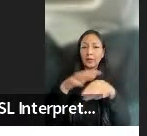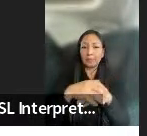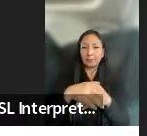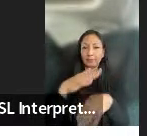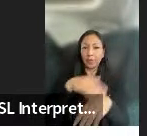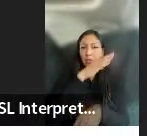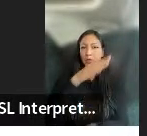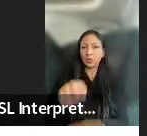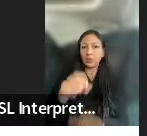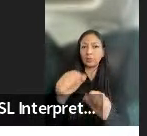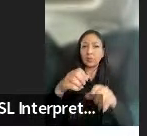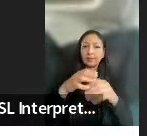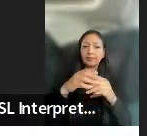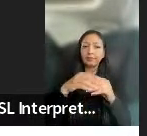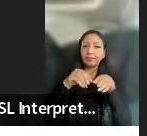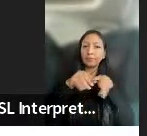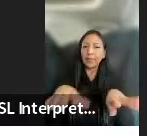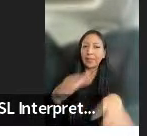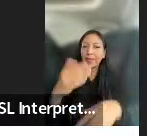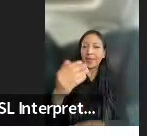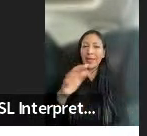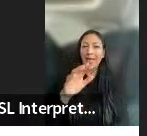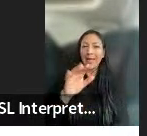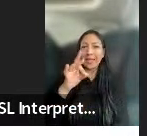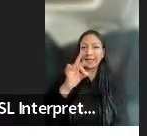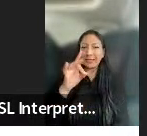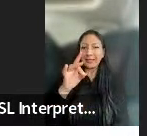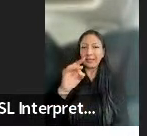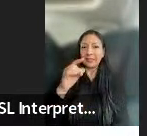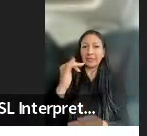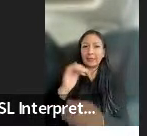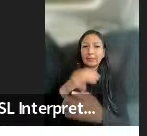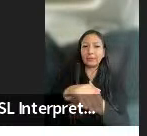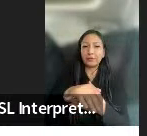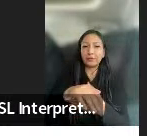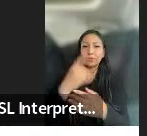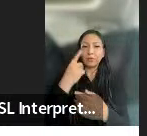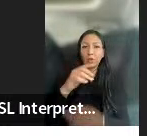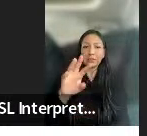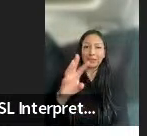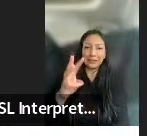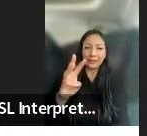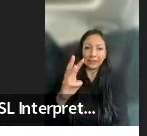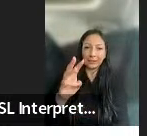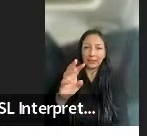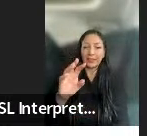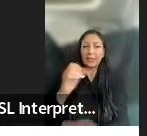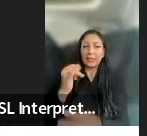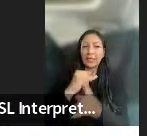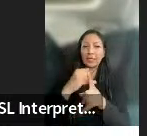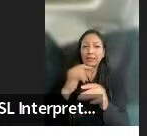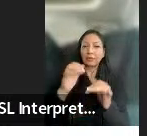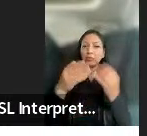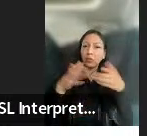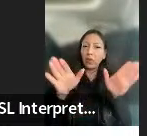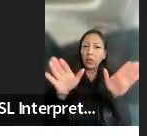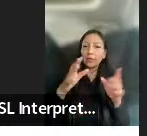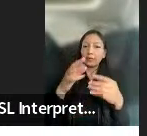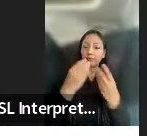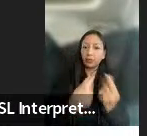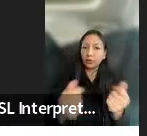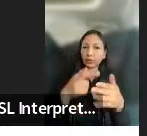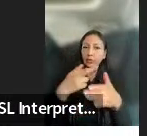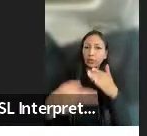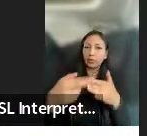by expanding this 18-inch allowance to 60 inches to allow a wider range of solar installation types and solutions, as